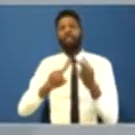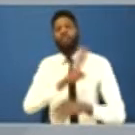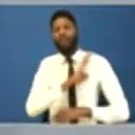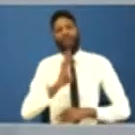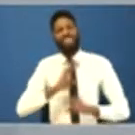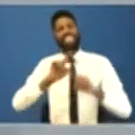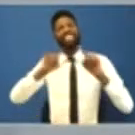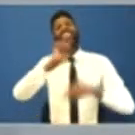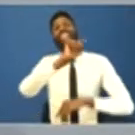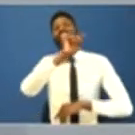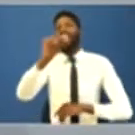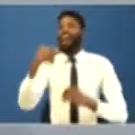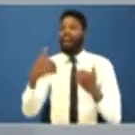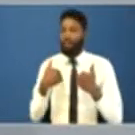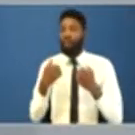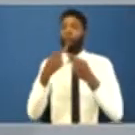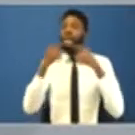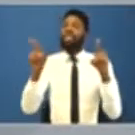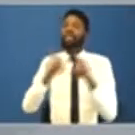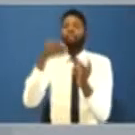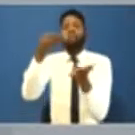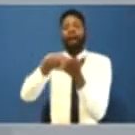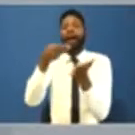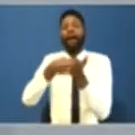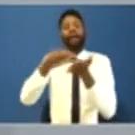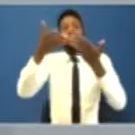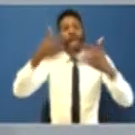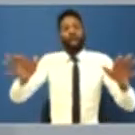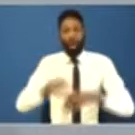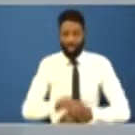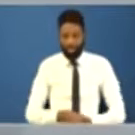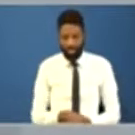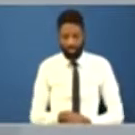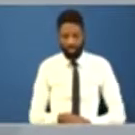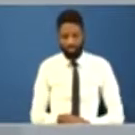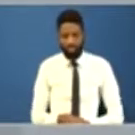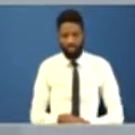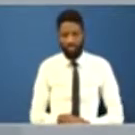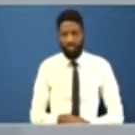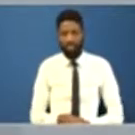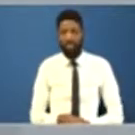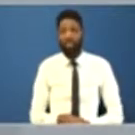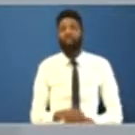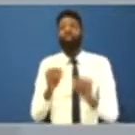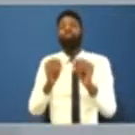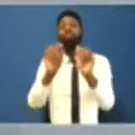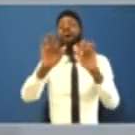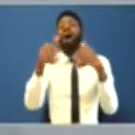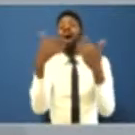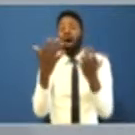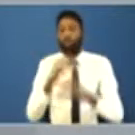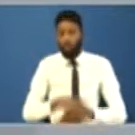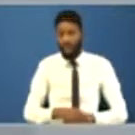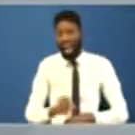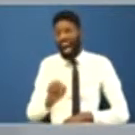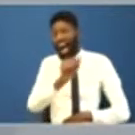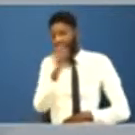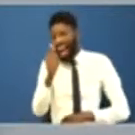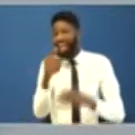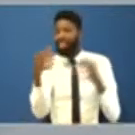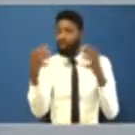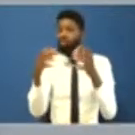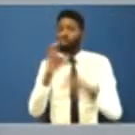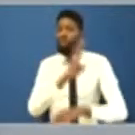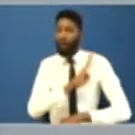body but still money gets lost um the solution is not to form another body